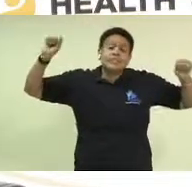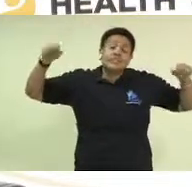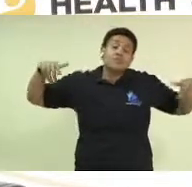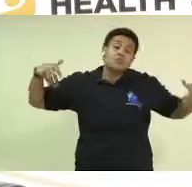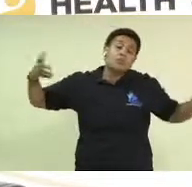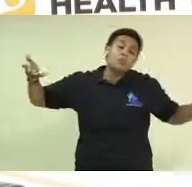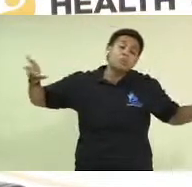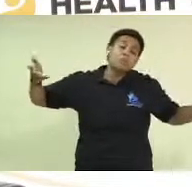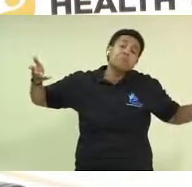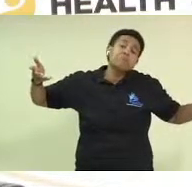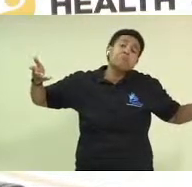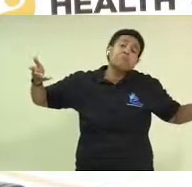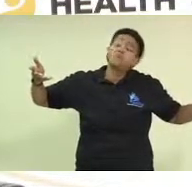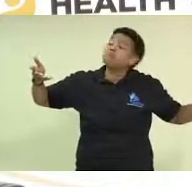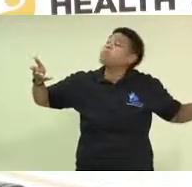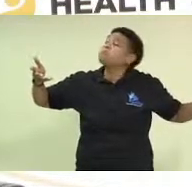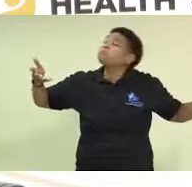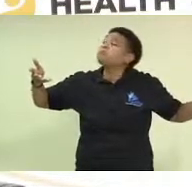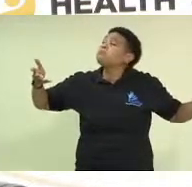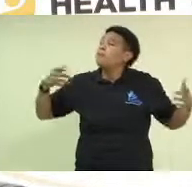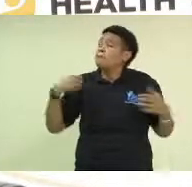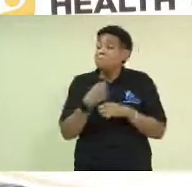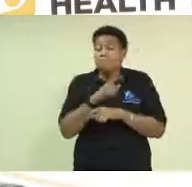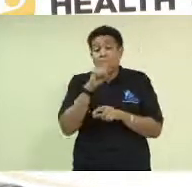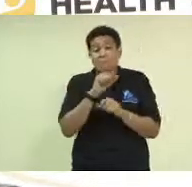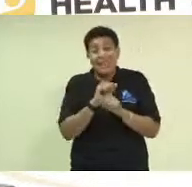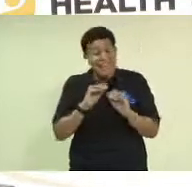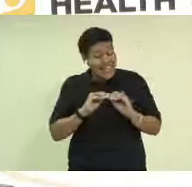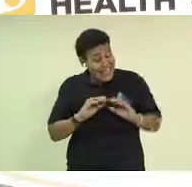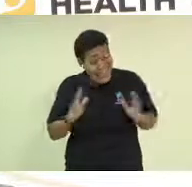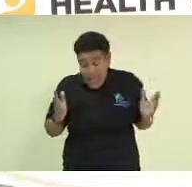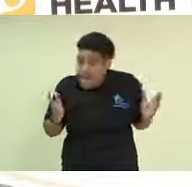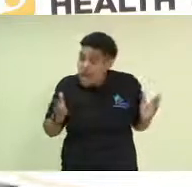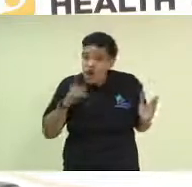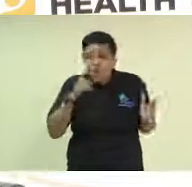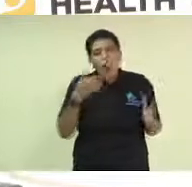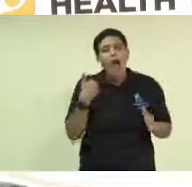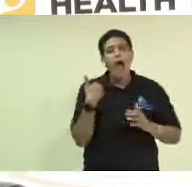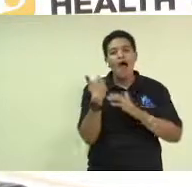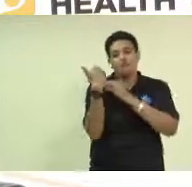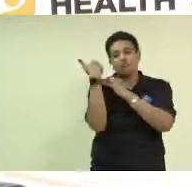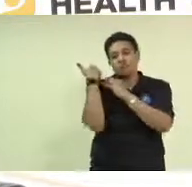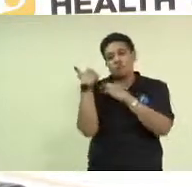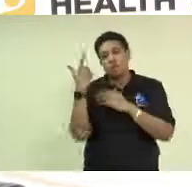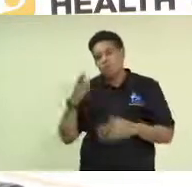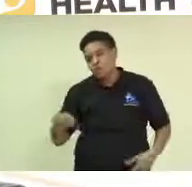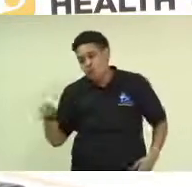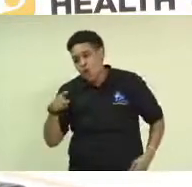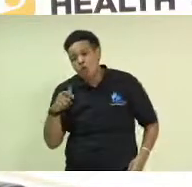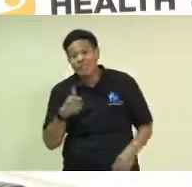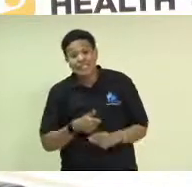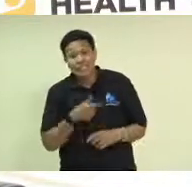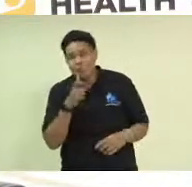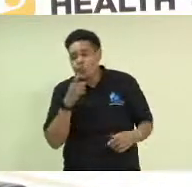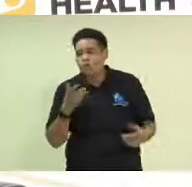that makes it very clear that you have a responsibility to those